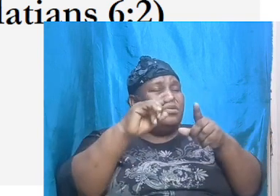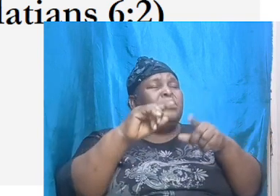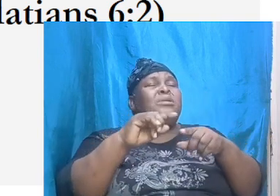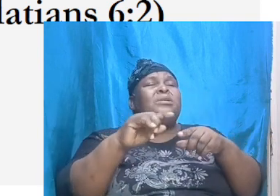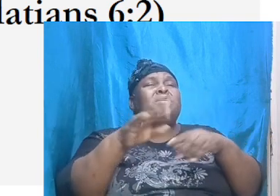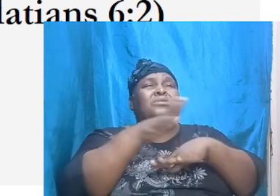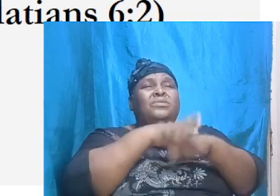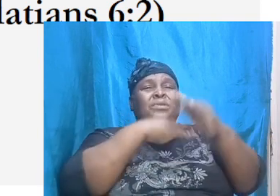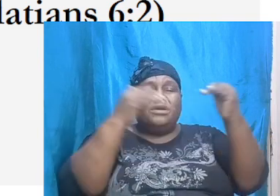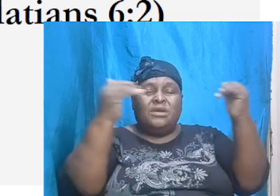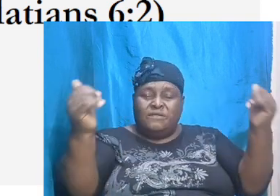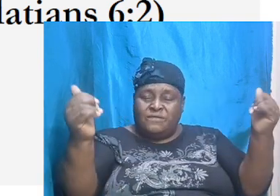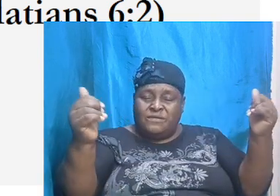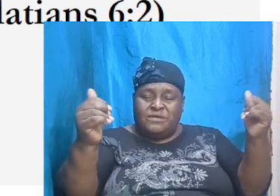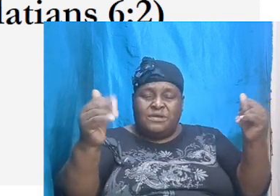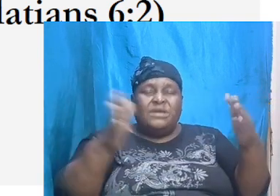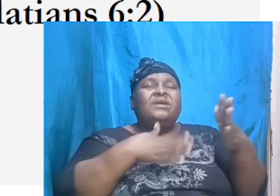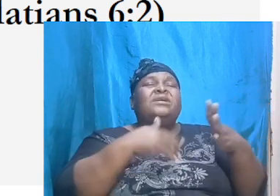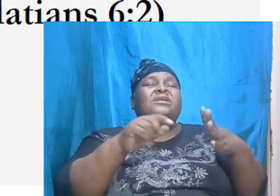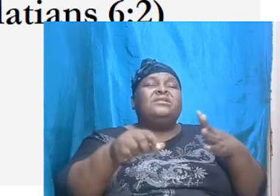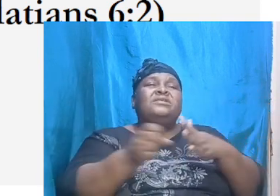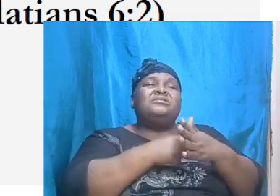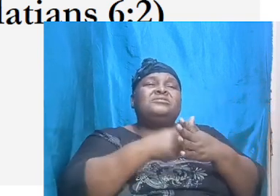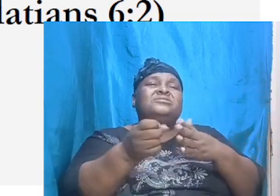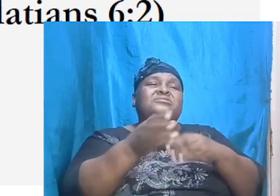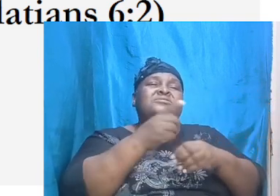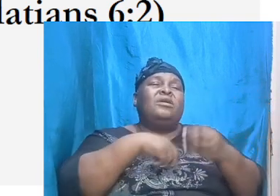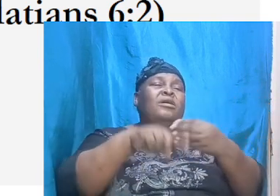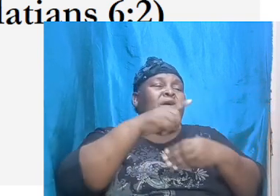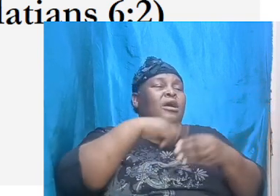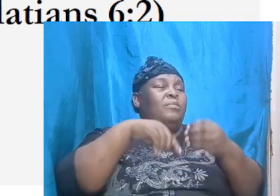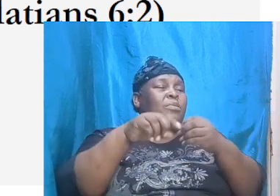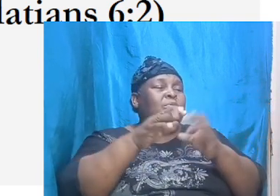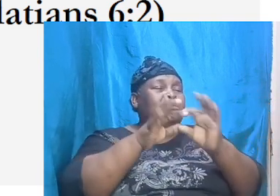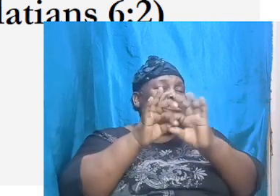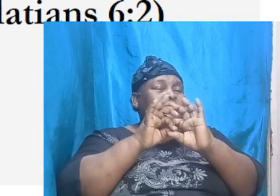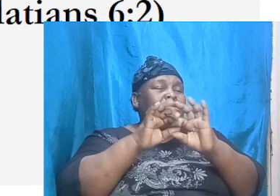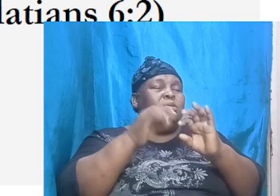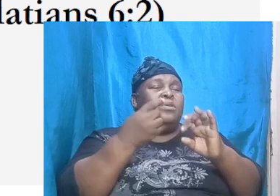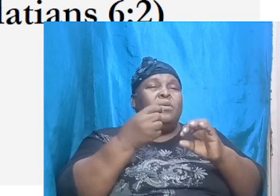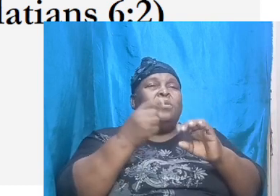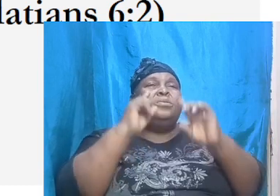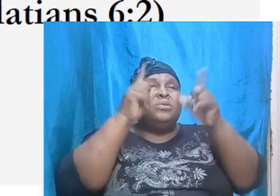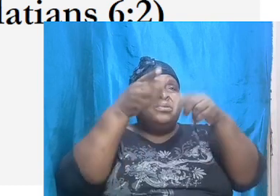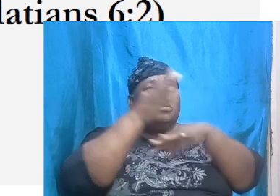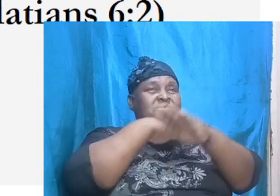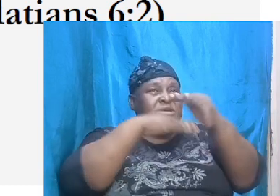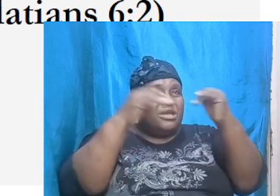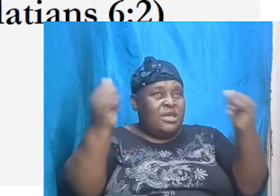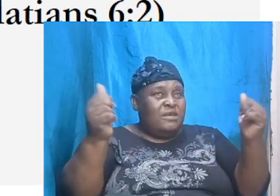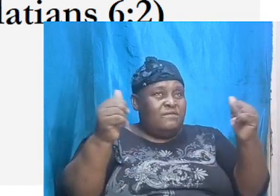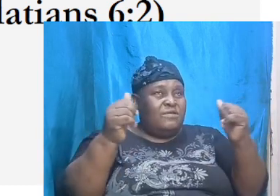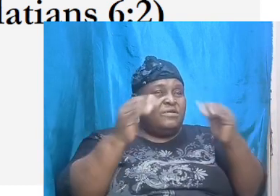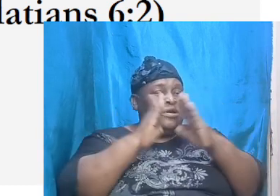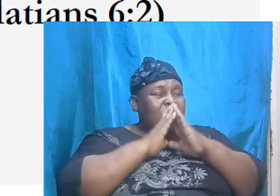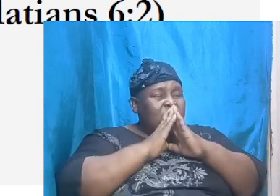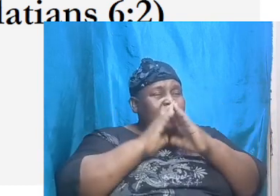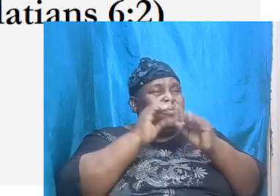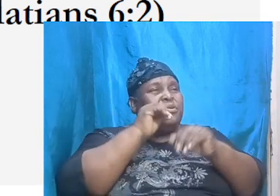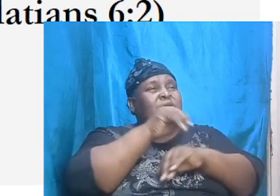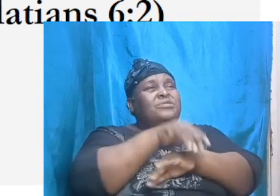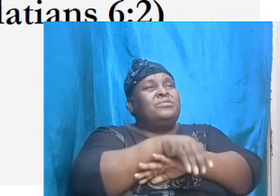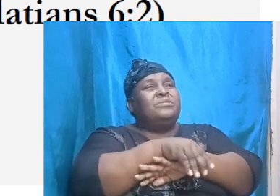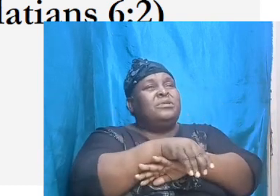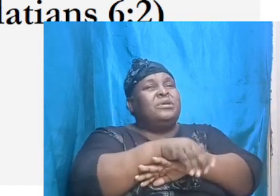singing this song about unity. And we can only make it there when we are united. I pray God tonight that we